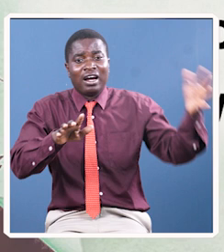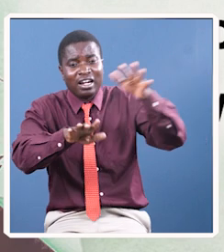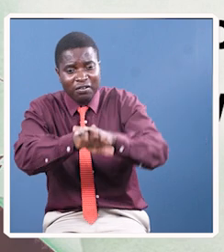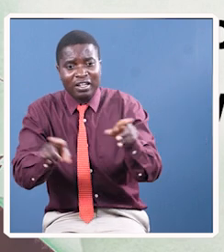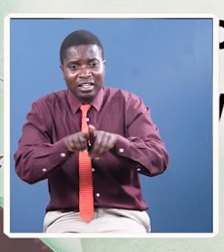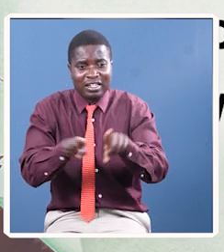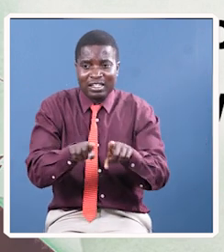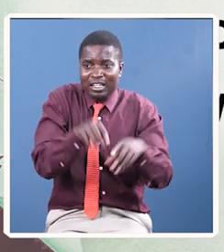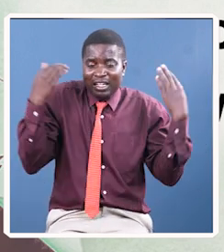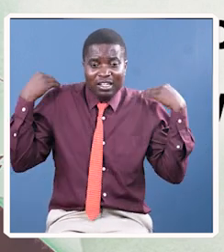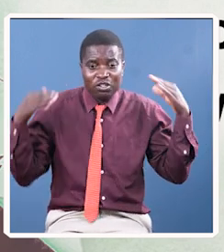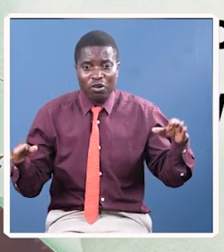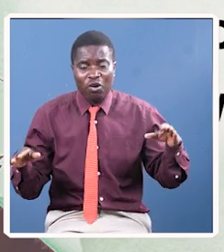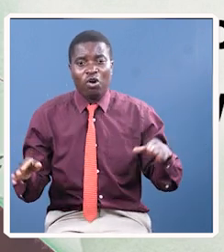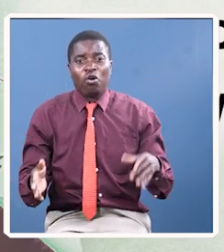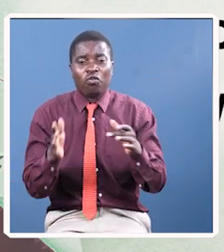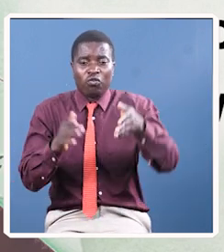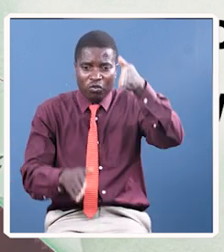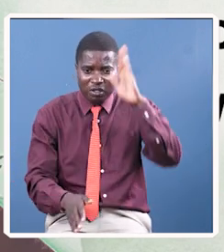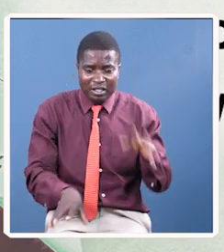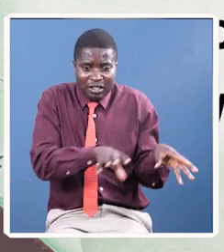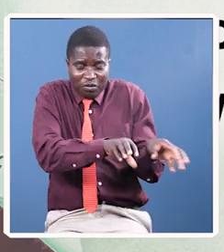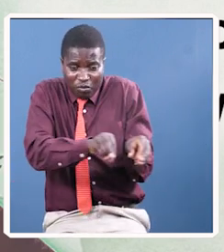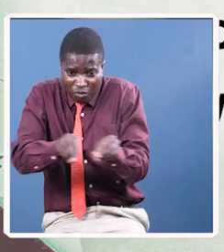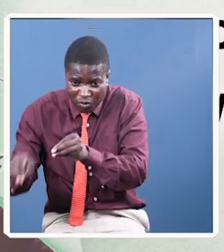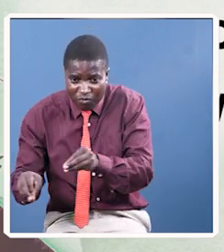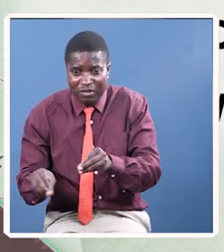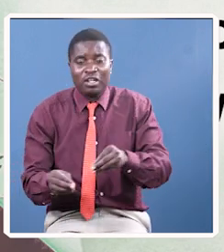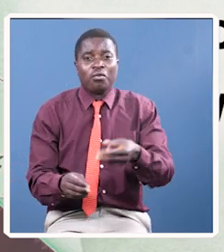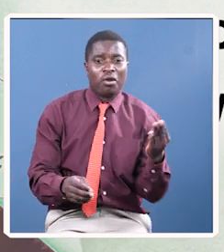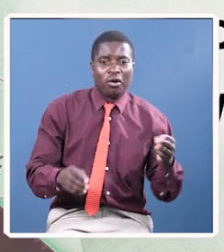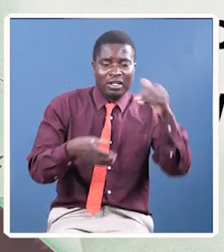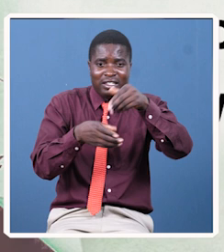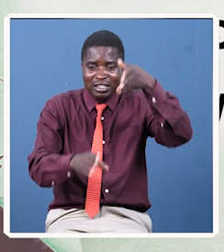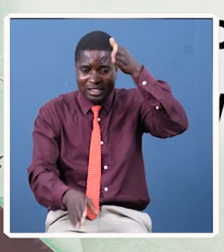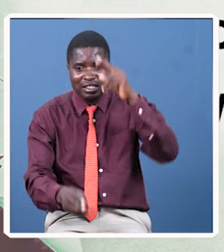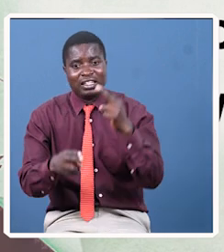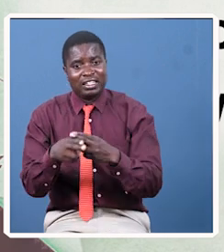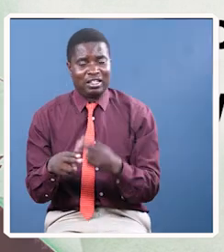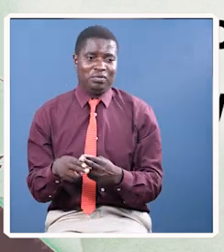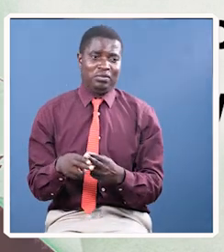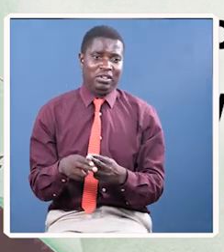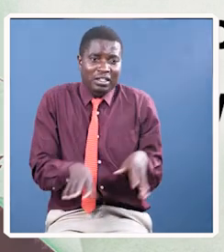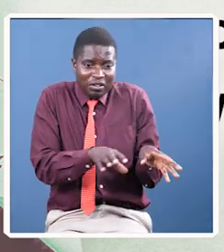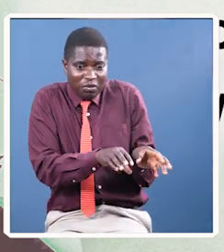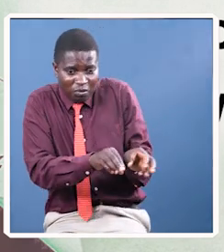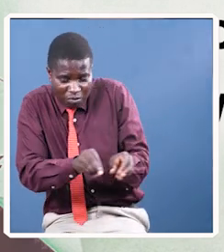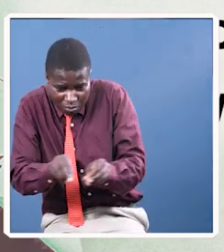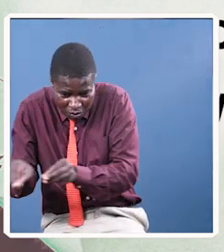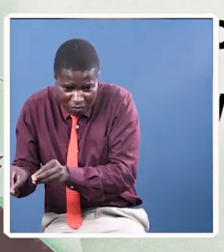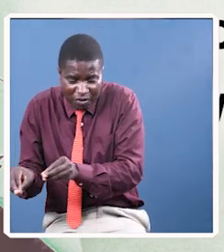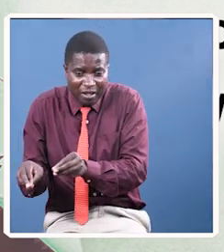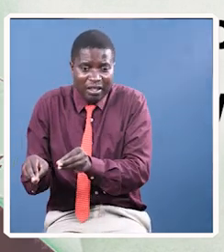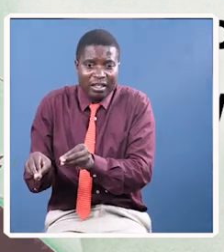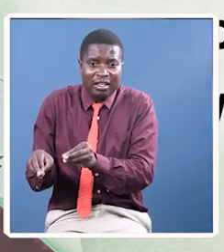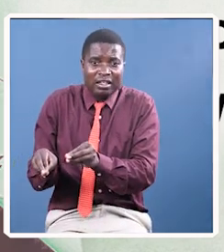of light that he takes souls in his snare, deceiving them. Men who